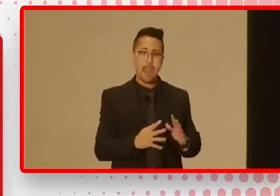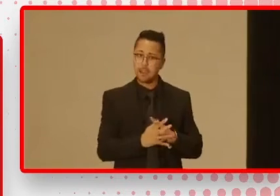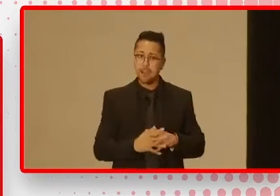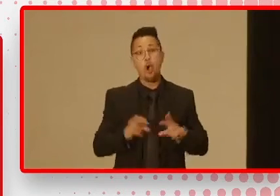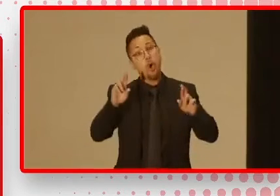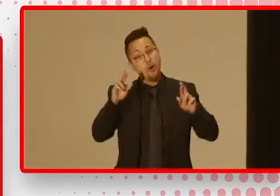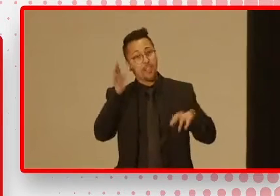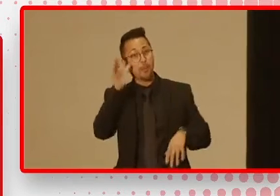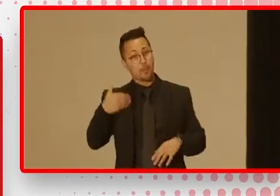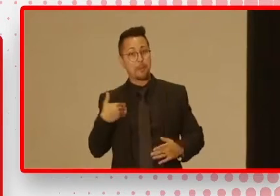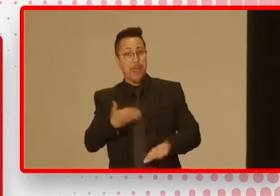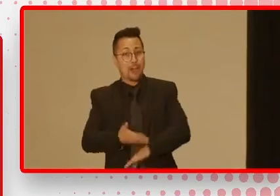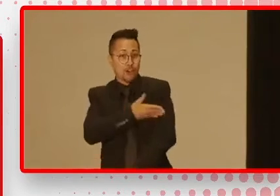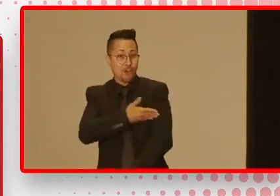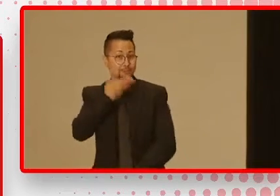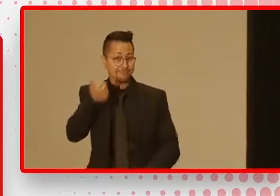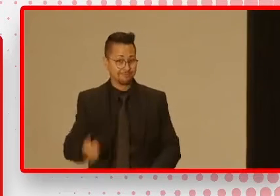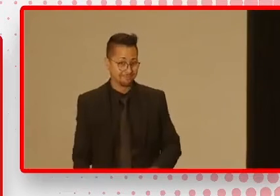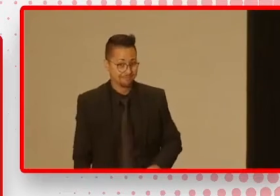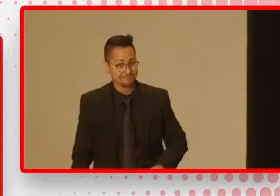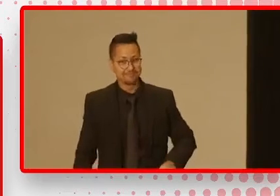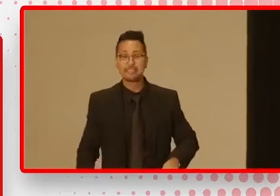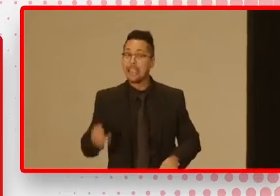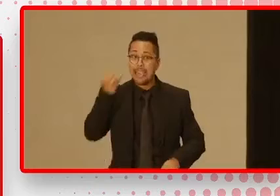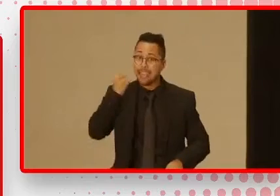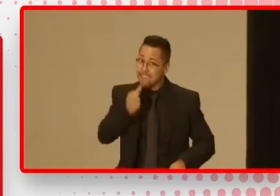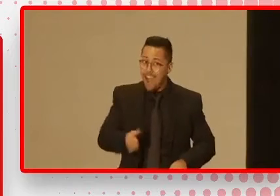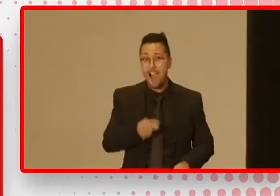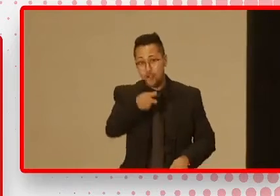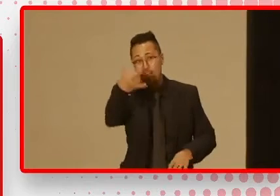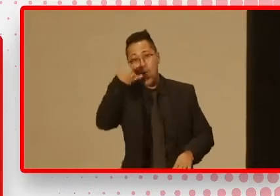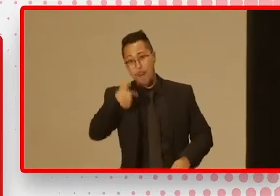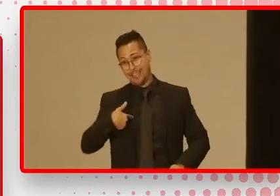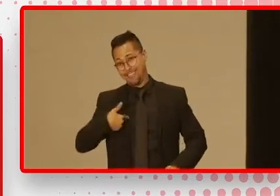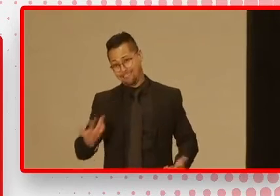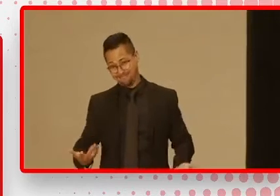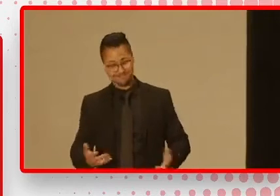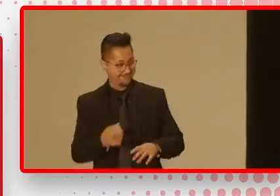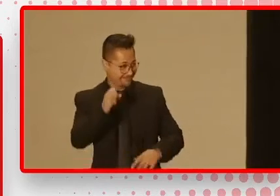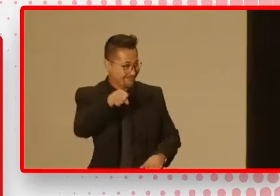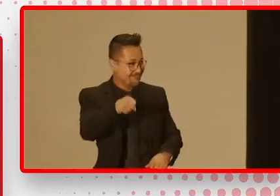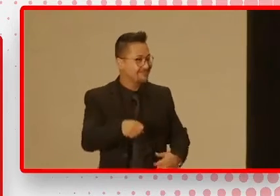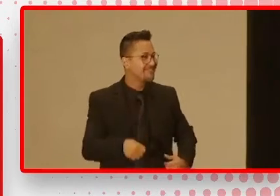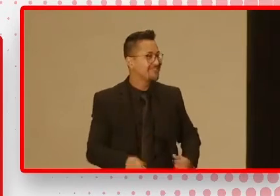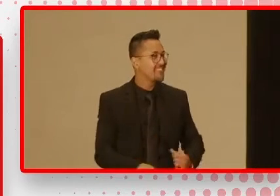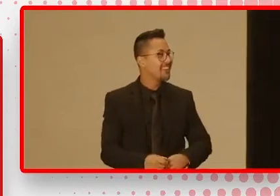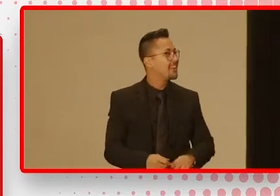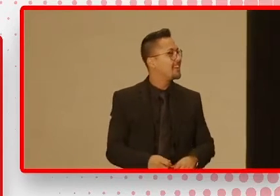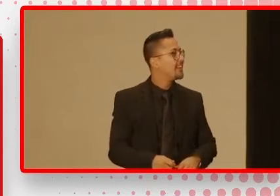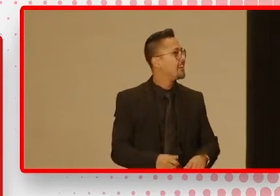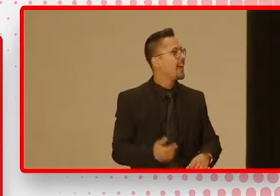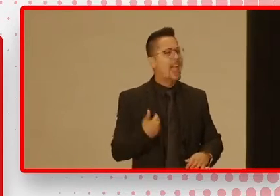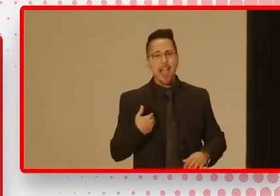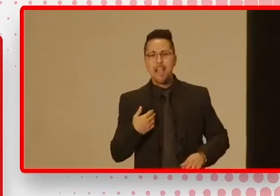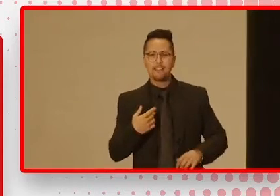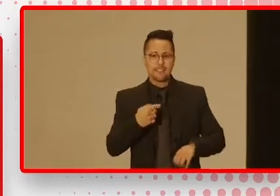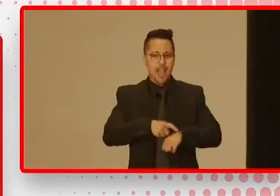better. Yeah. And if not, you call me. Yeah. We have time for one or two